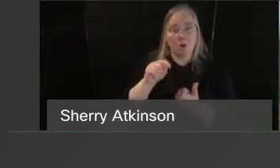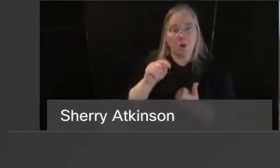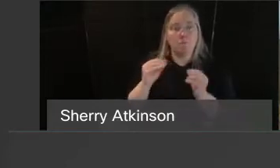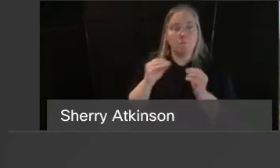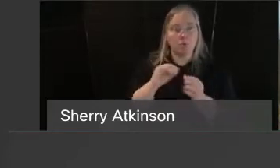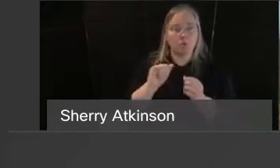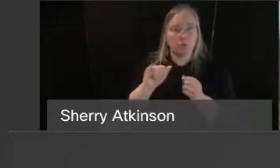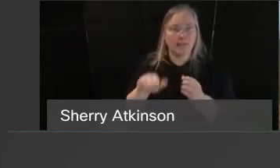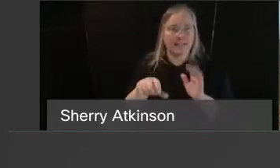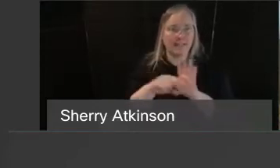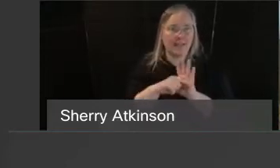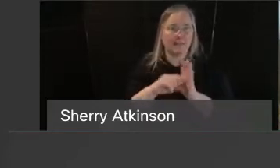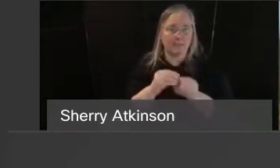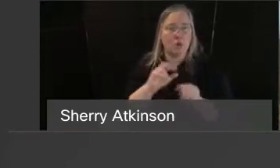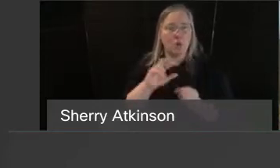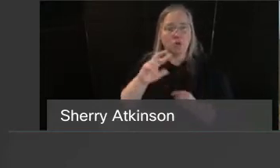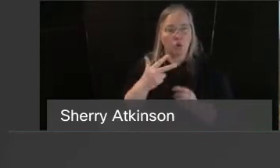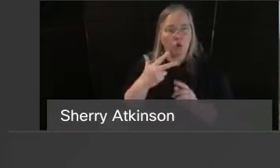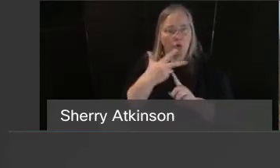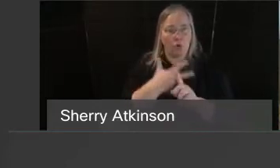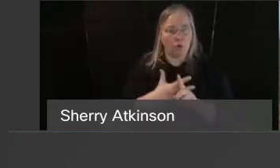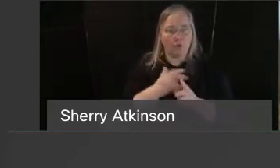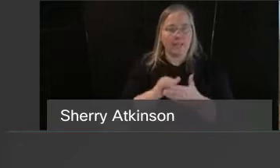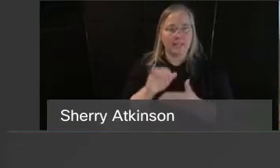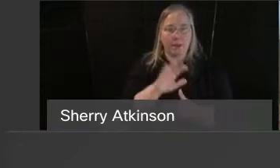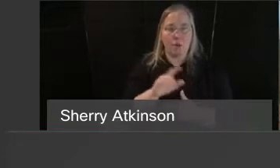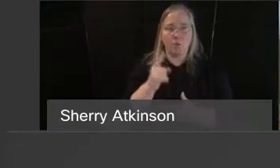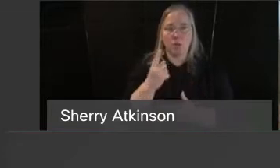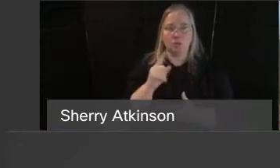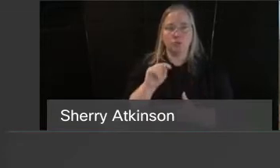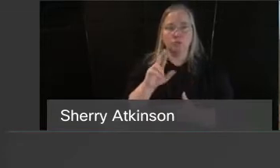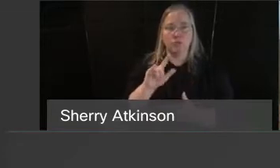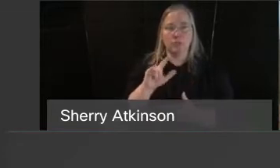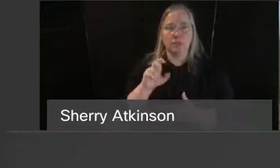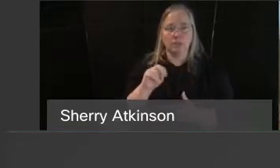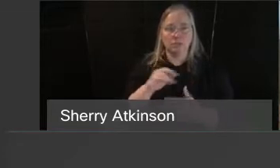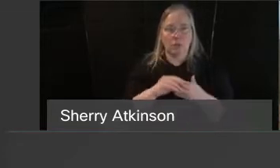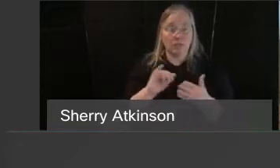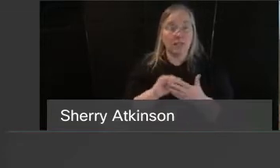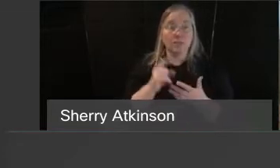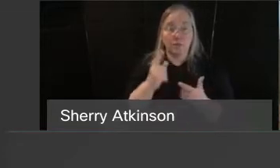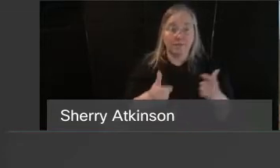quarter was about $1 trillion, probably one of the largest numbers we've seen in